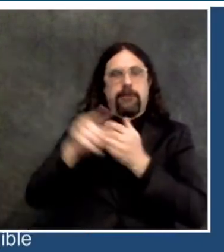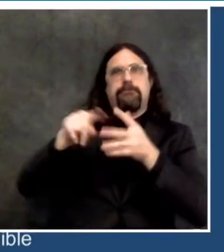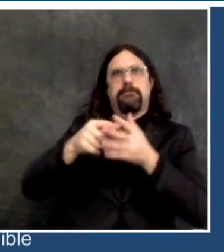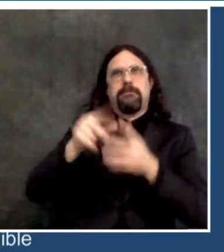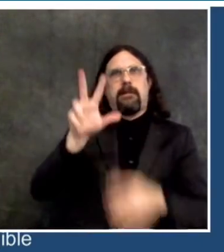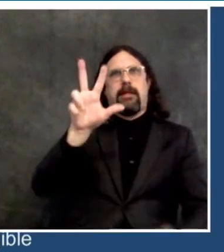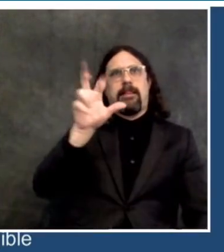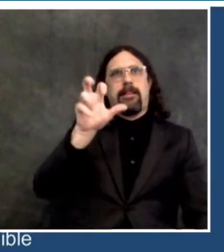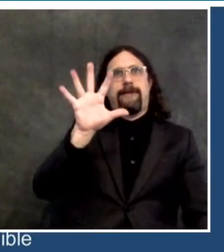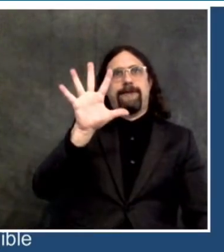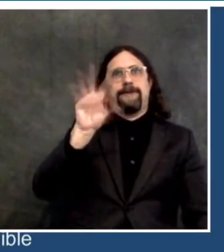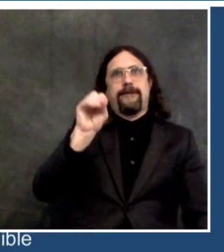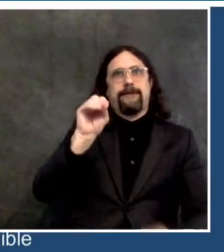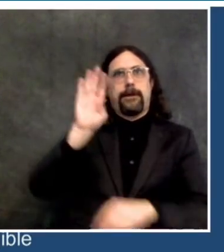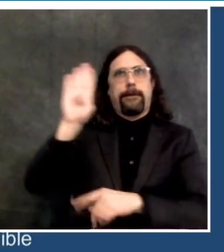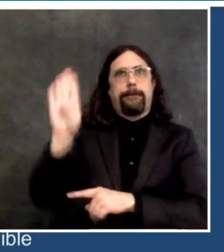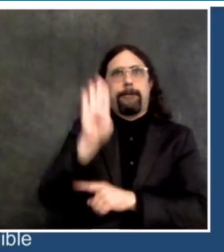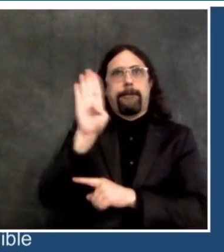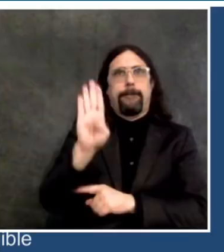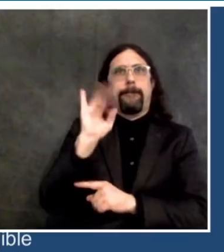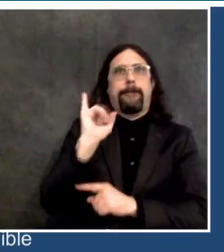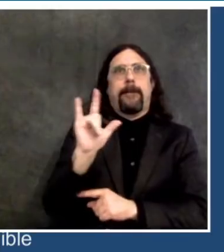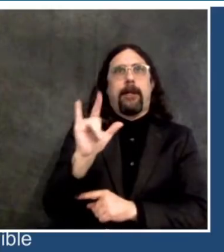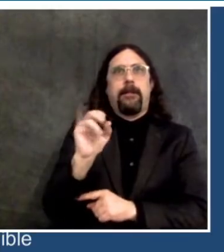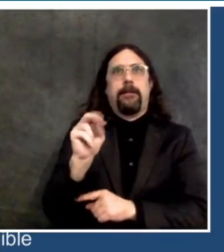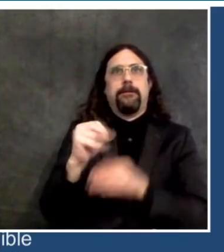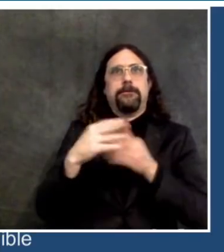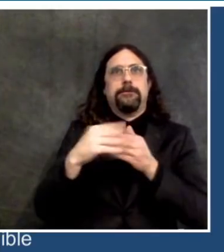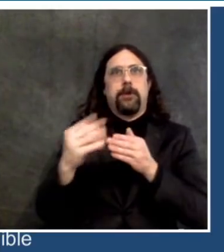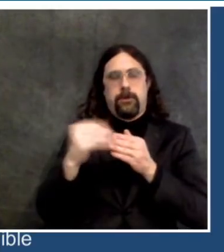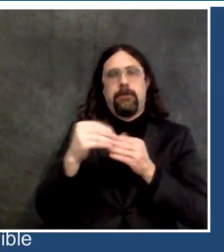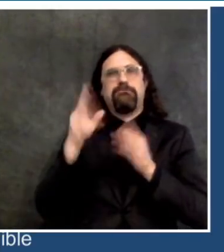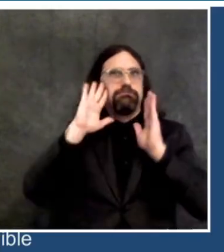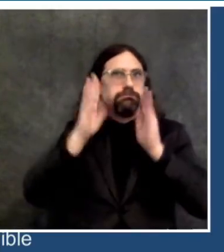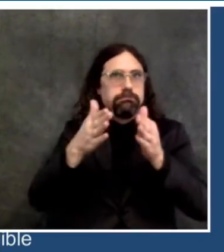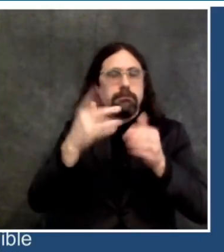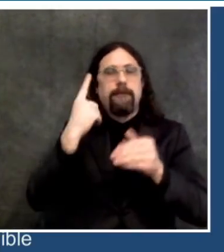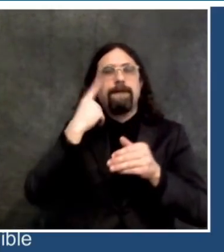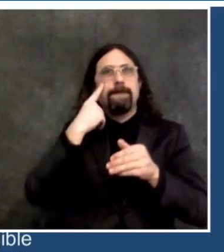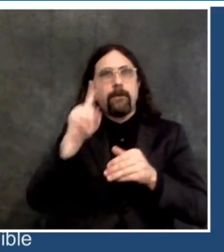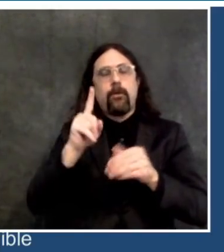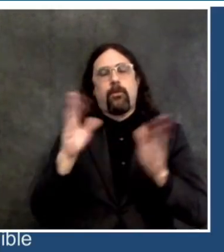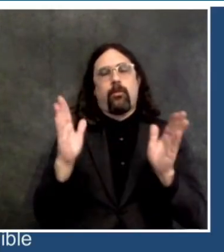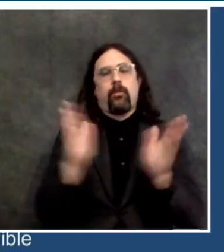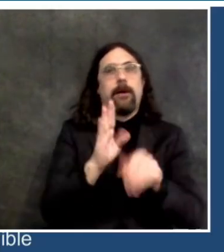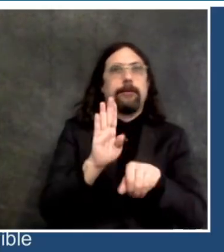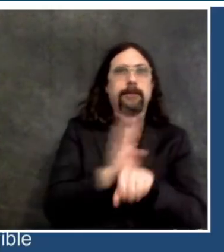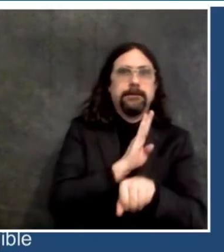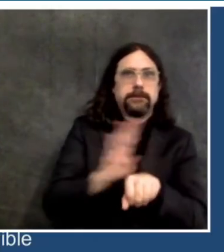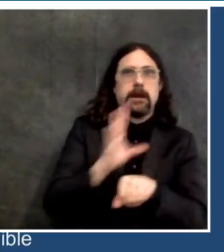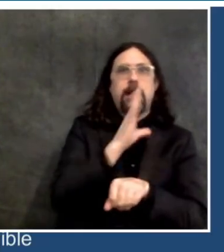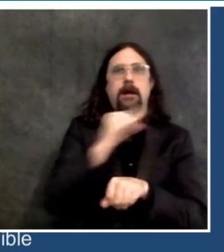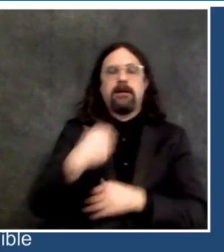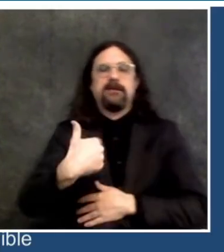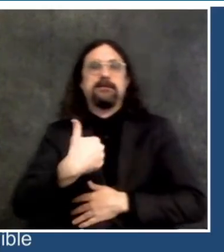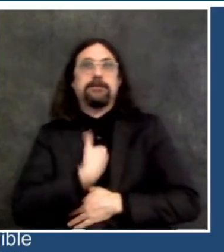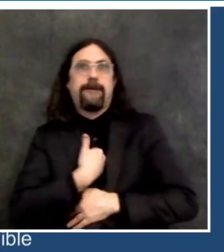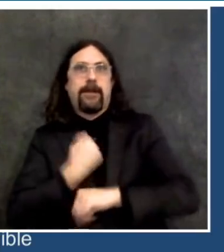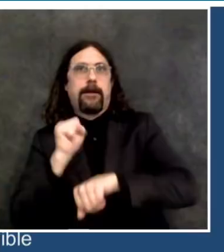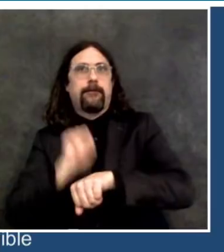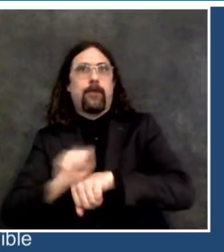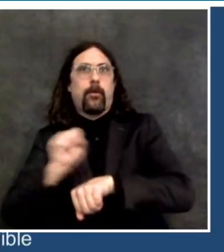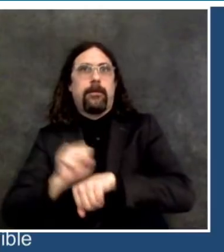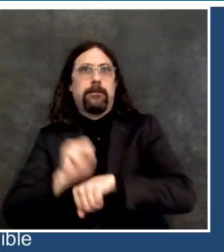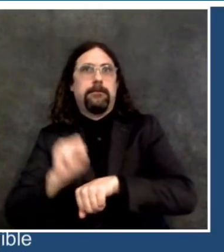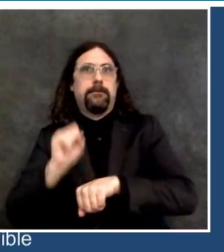of 500 people. So it's a lot of businesses will qualify. And we know how hard hit our small businesses and our nonprofits have been these